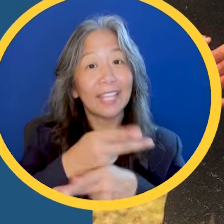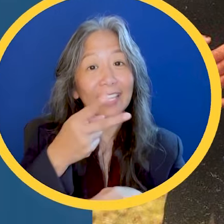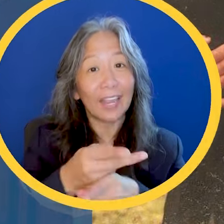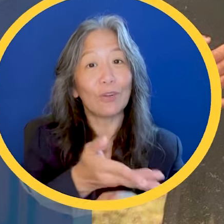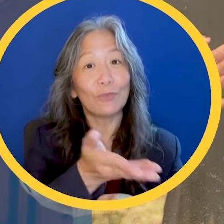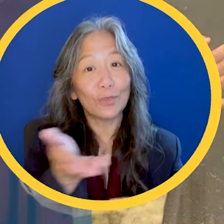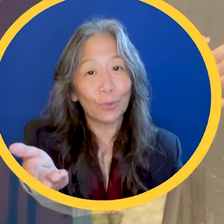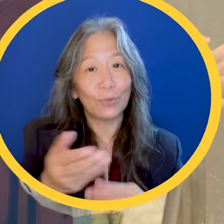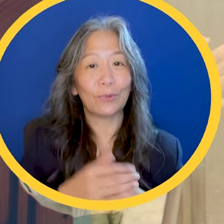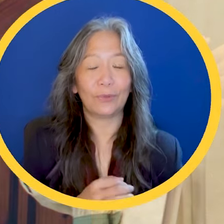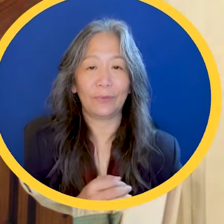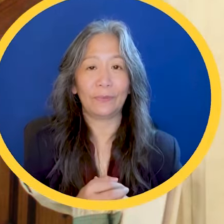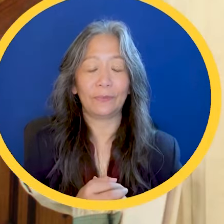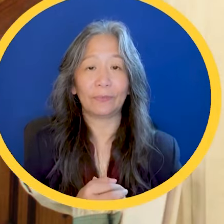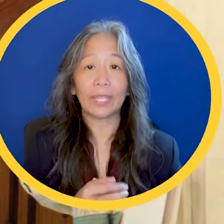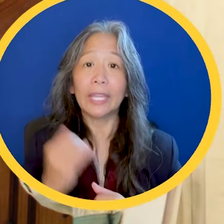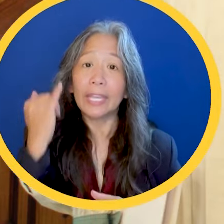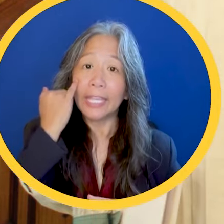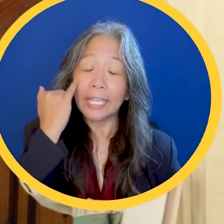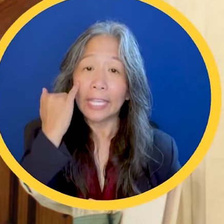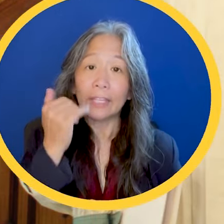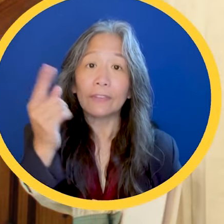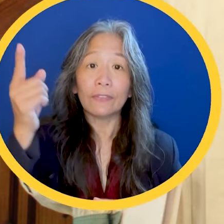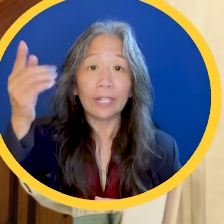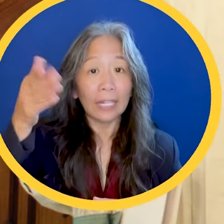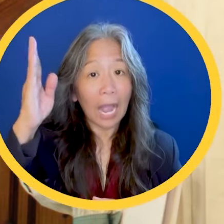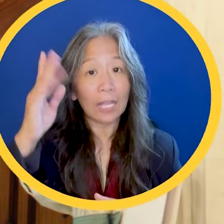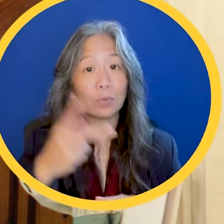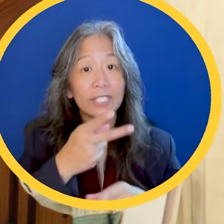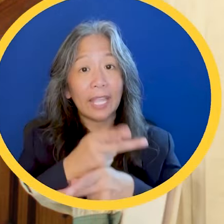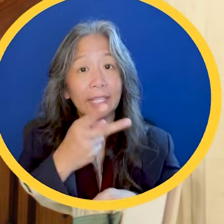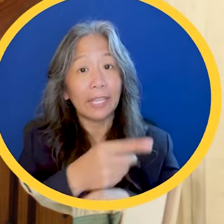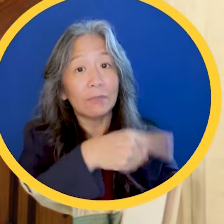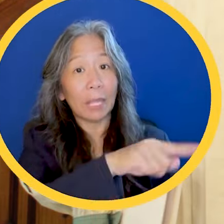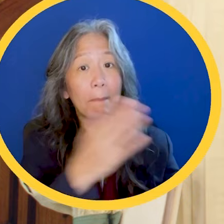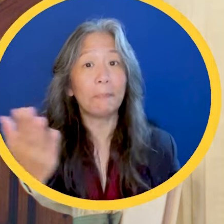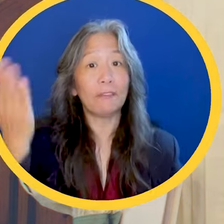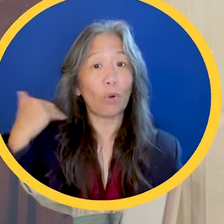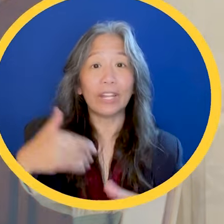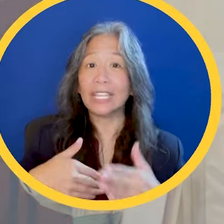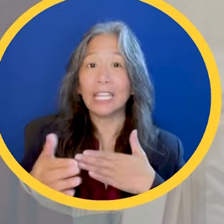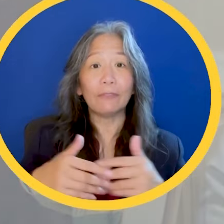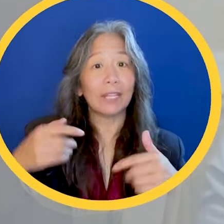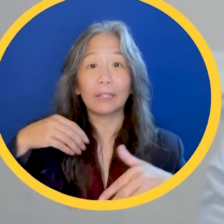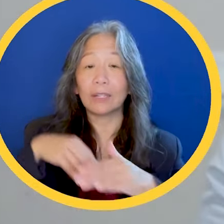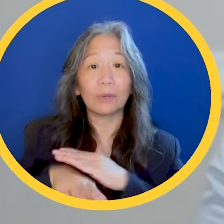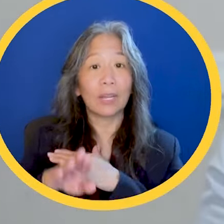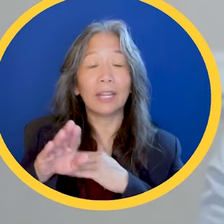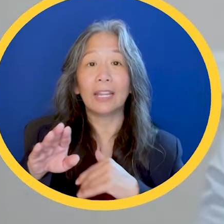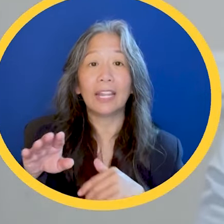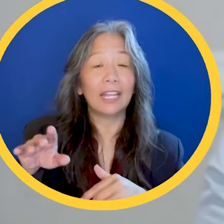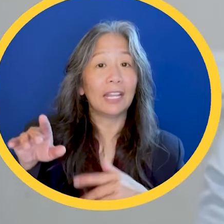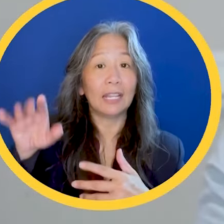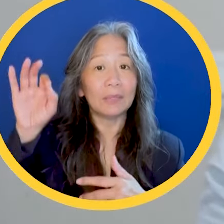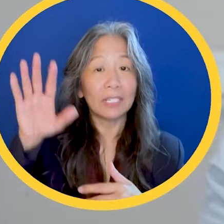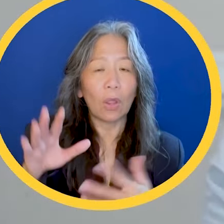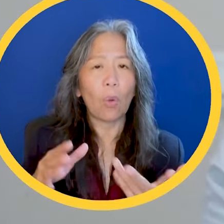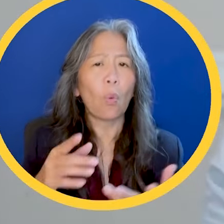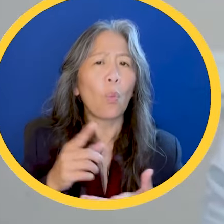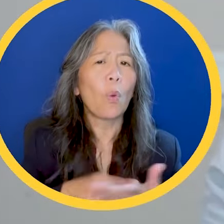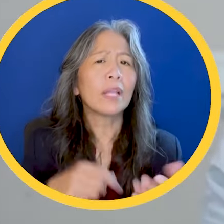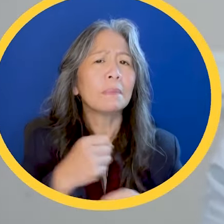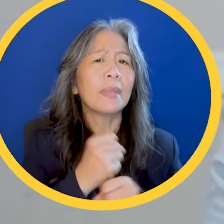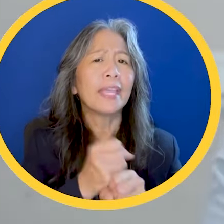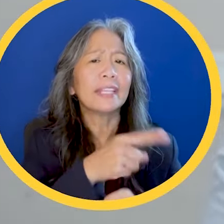always take care of you. And so if they were taking care of them, if God was taking care of them before we even came into the picture, what makes